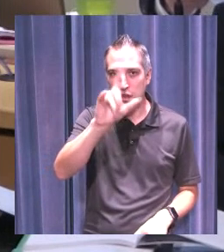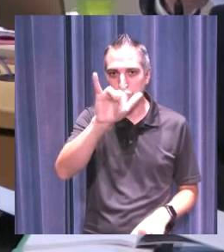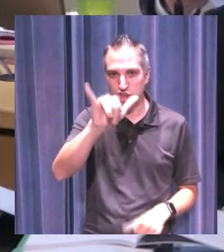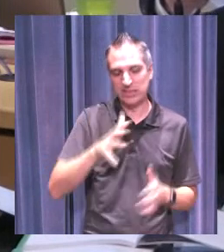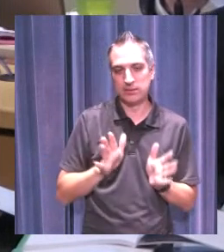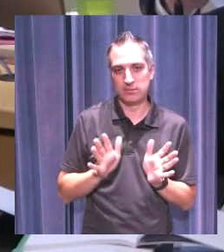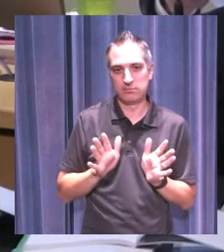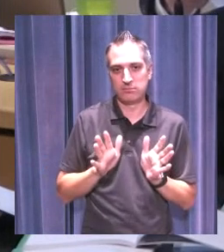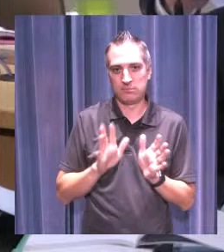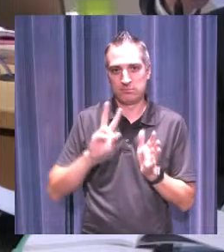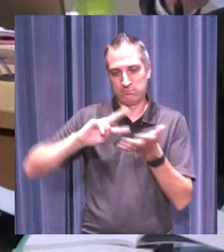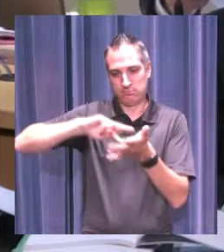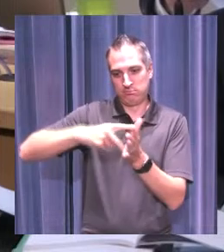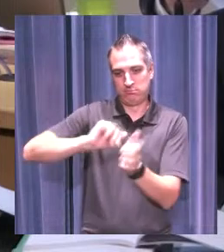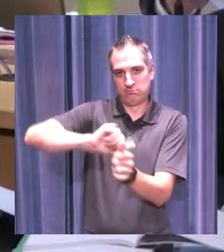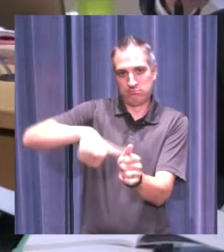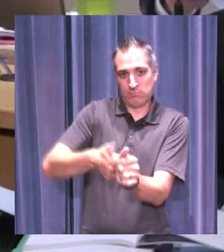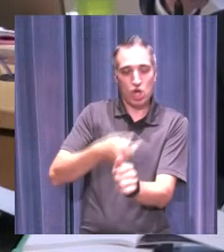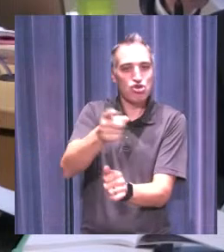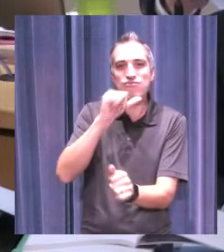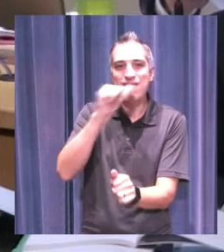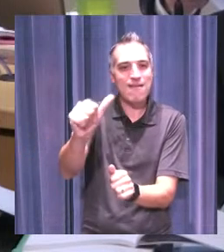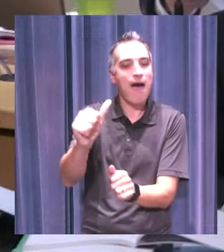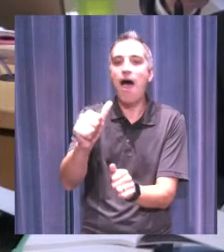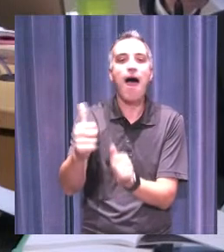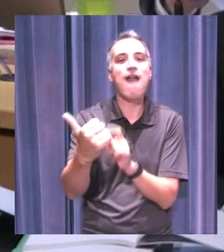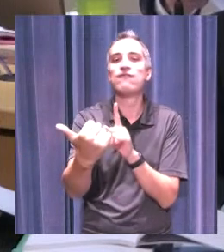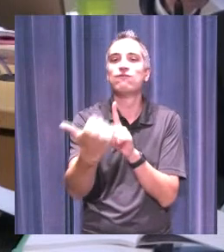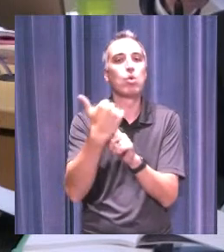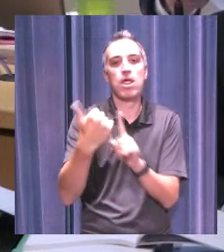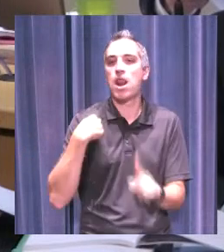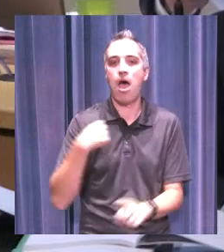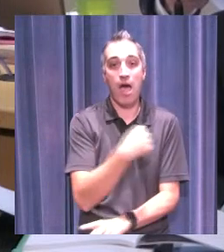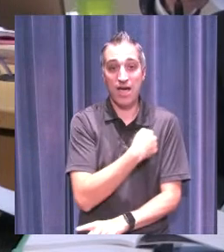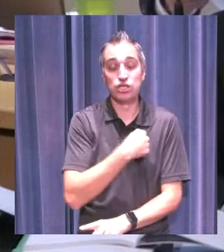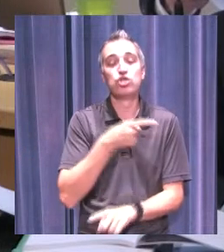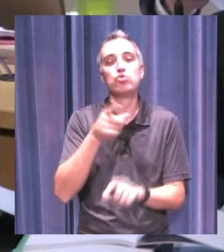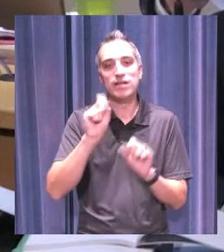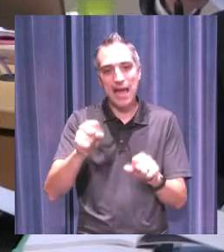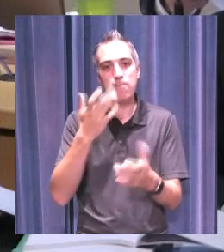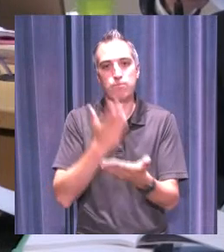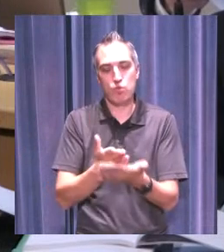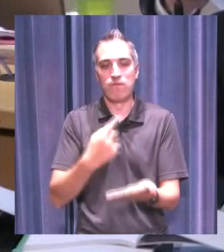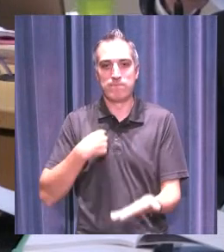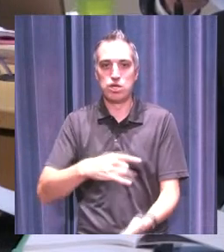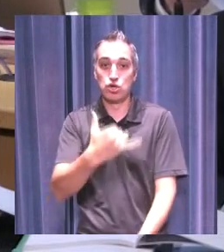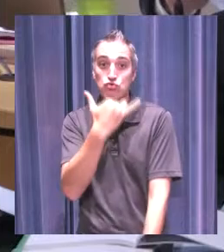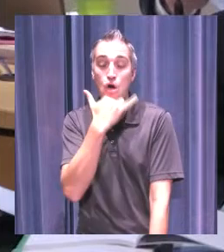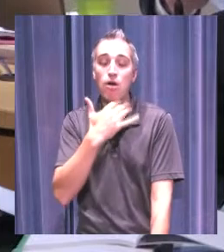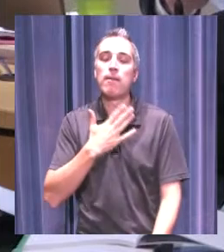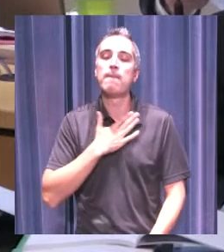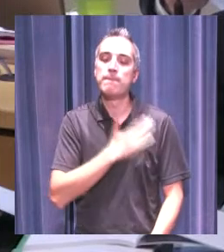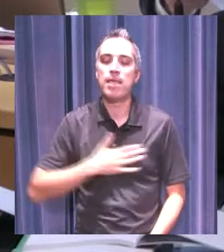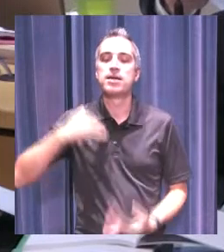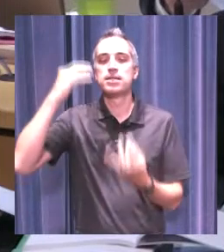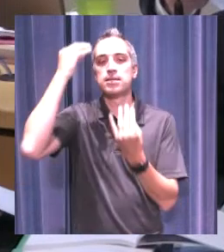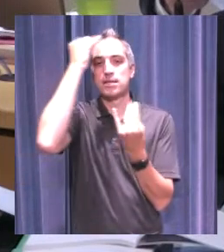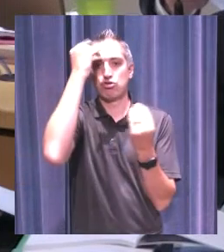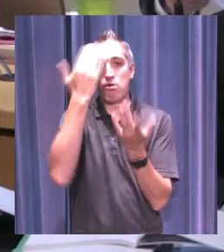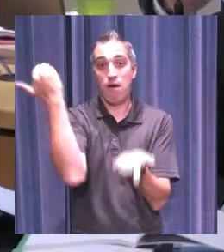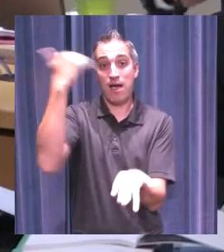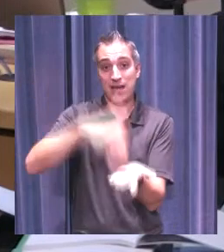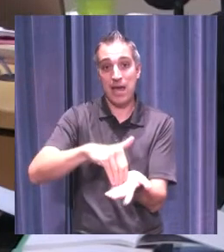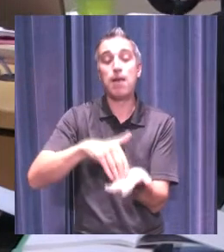not fooling anyone, but there's still time for you to prove me wrong. Please reconsider your decision and fix this mistake before